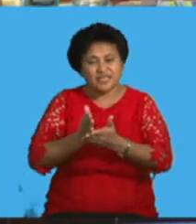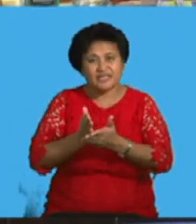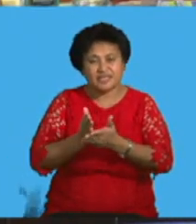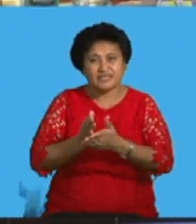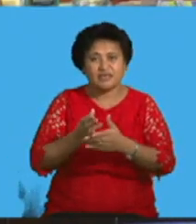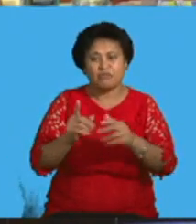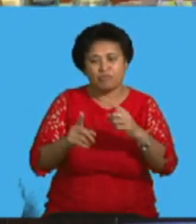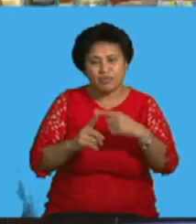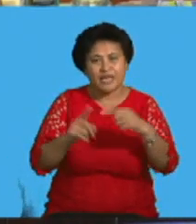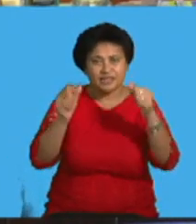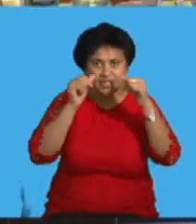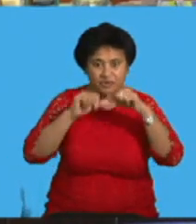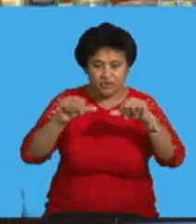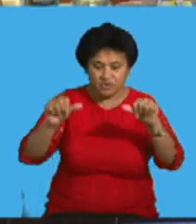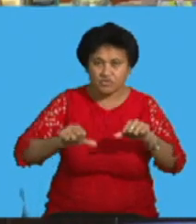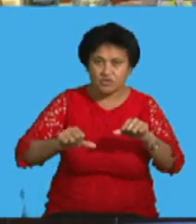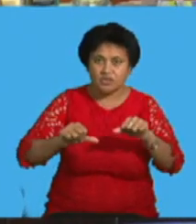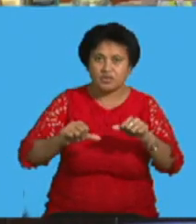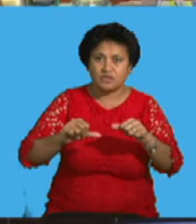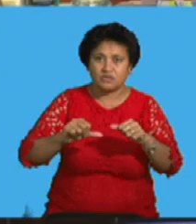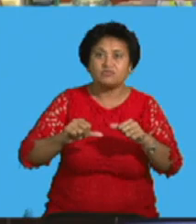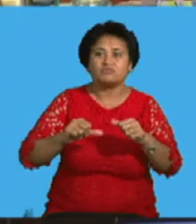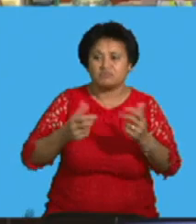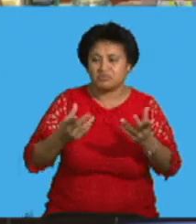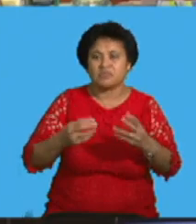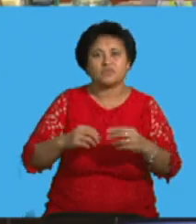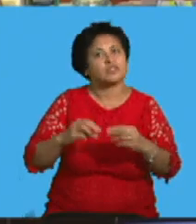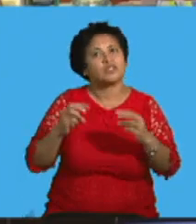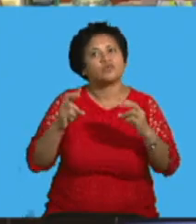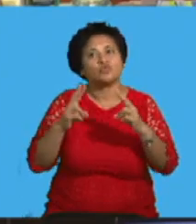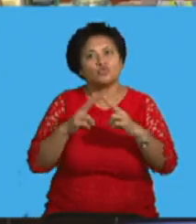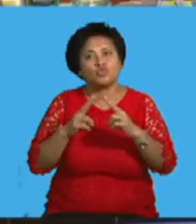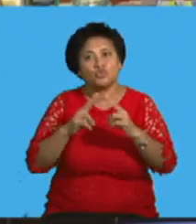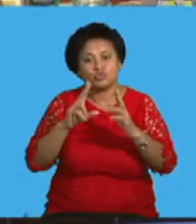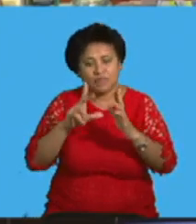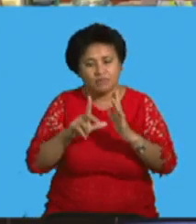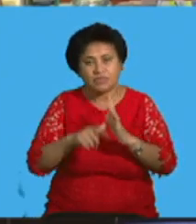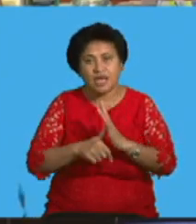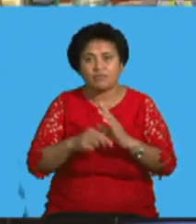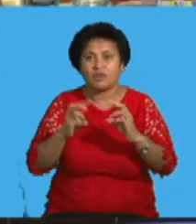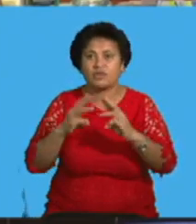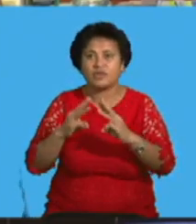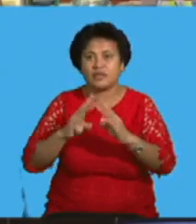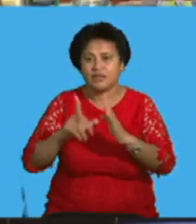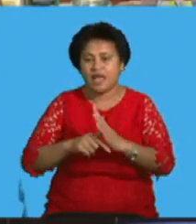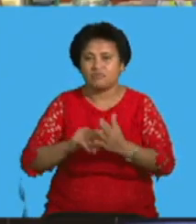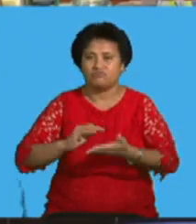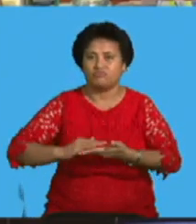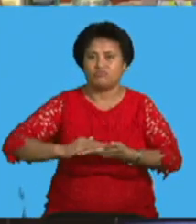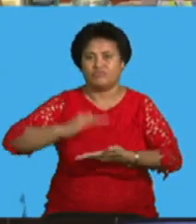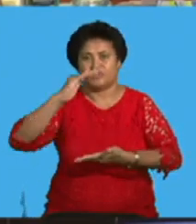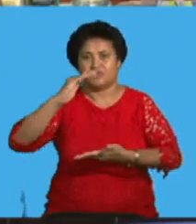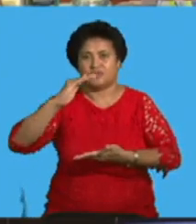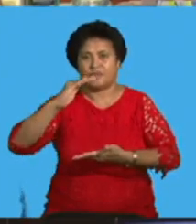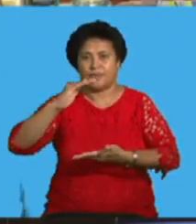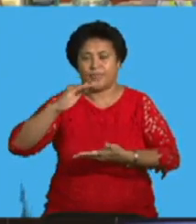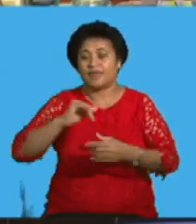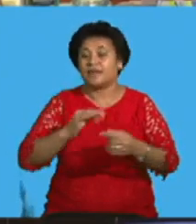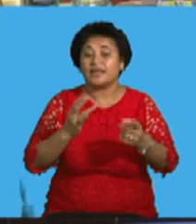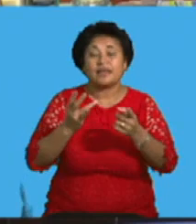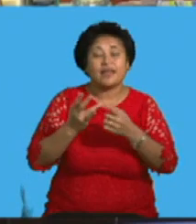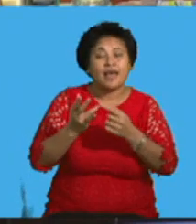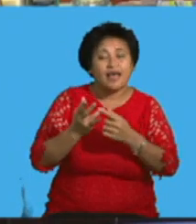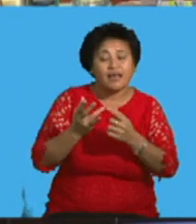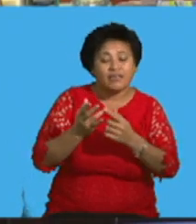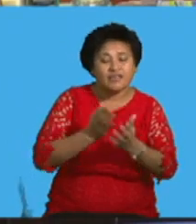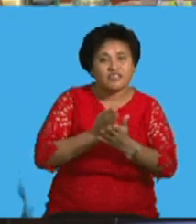agricultural sectors have increased between 2 to 3 folds, whilst livestock businesses have seen marginal growth